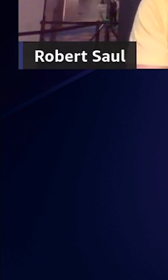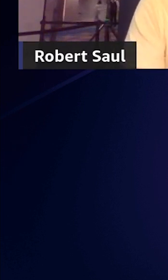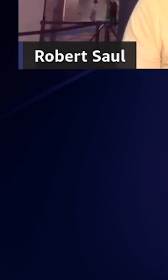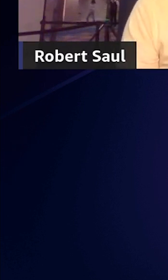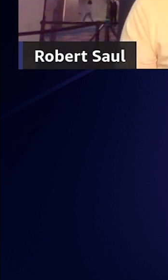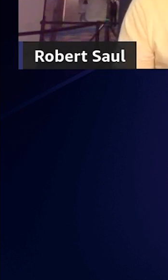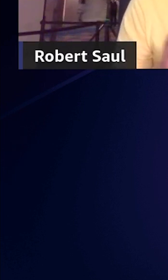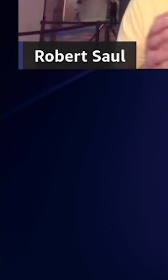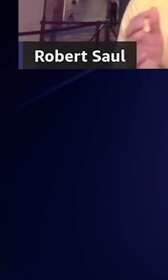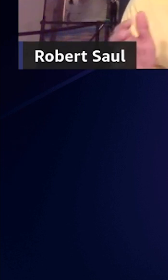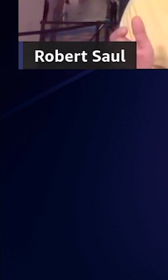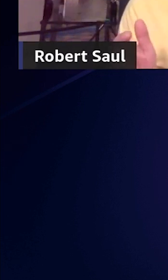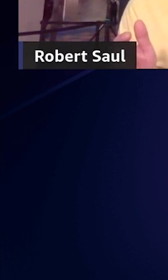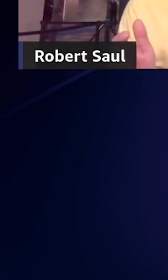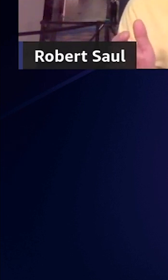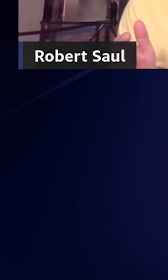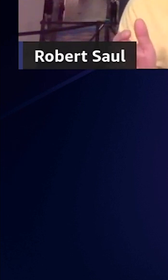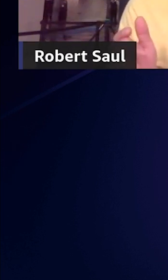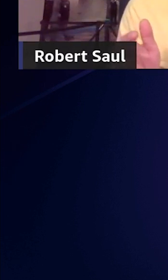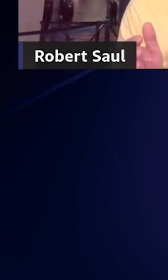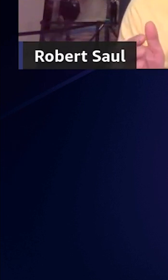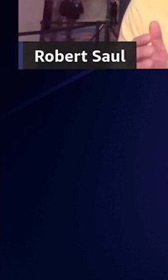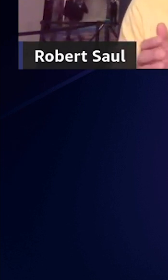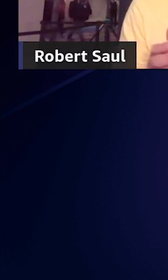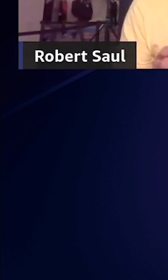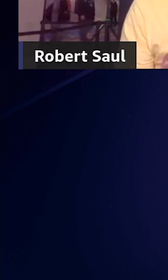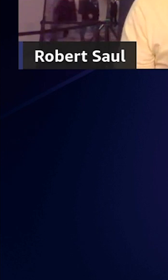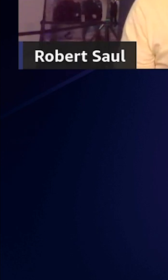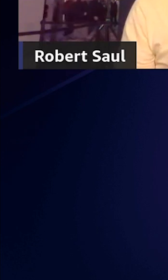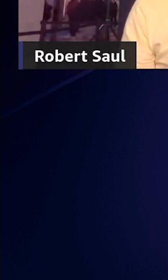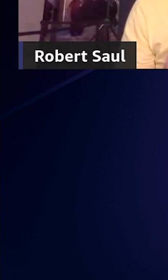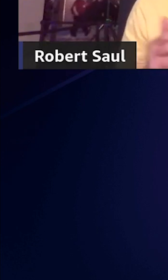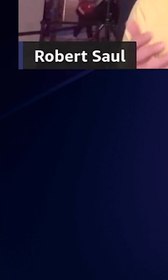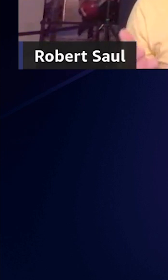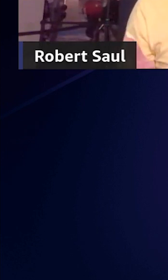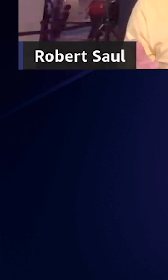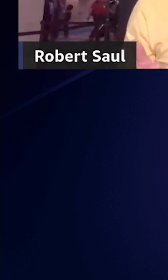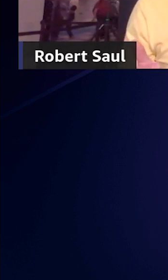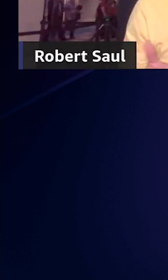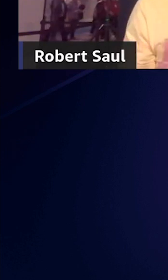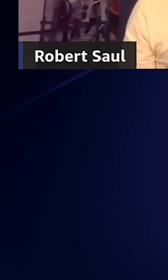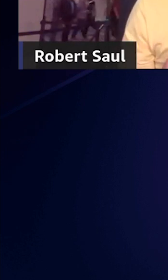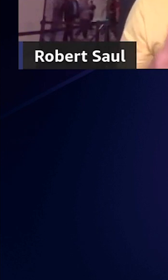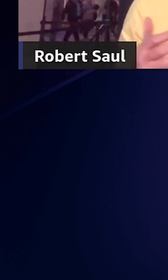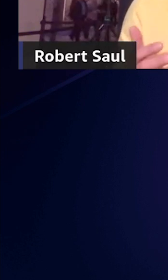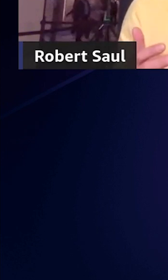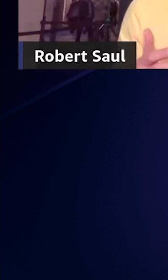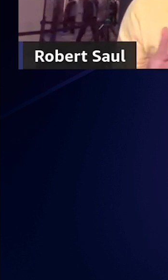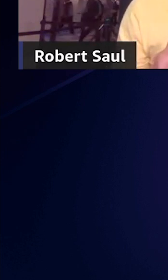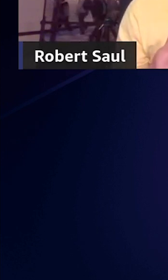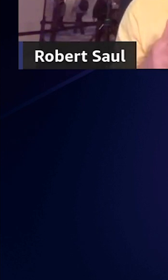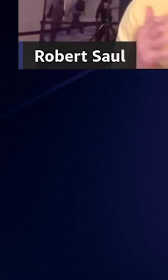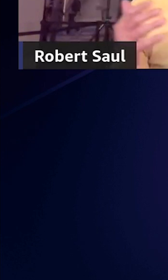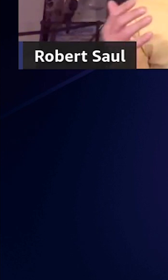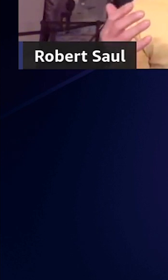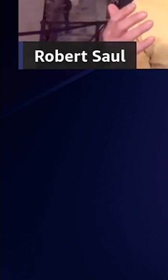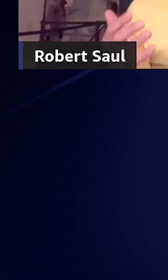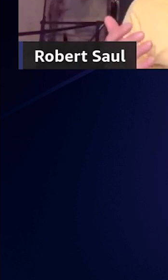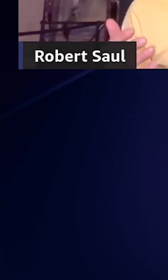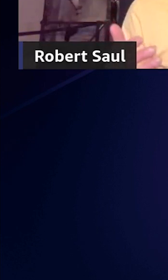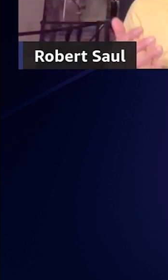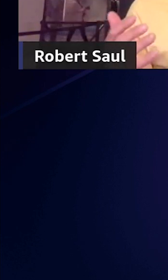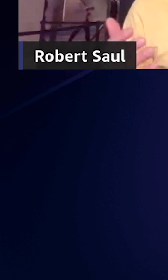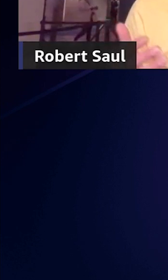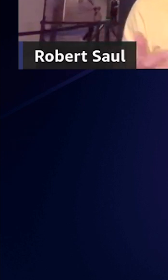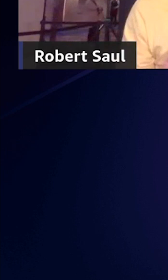responsibility model. And so, sometimes it doesn't go well, and sometimes there are security incidents, and sometimes they need help, and then that's when they